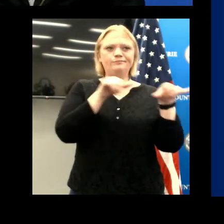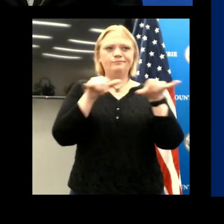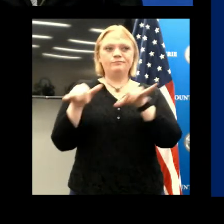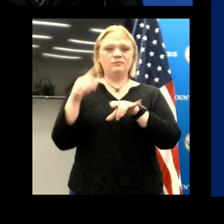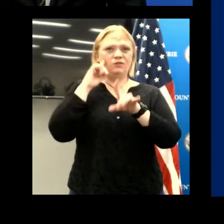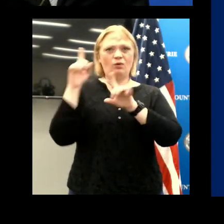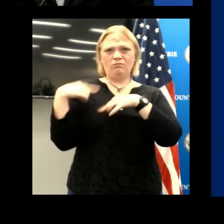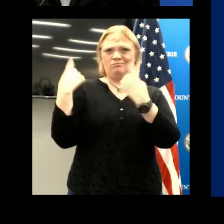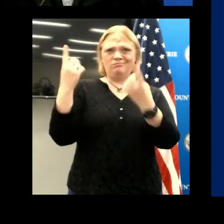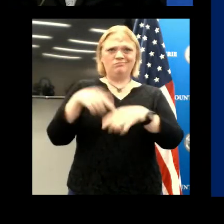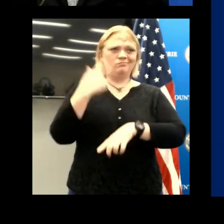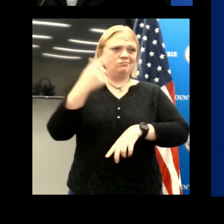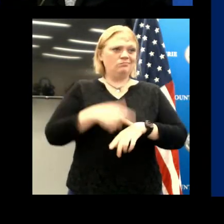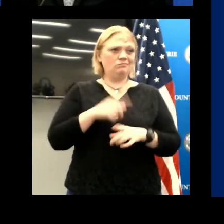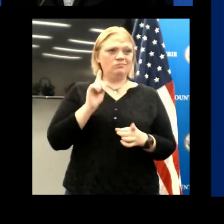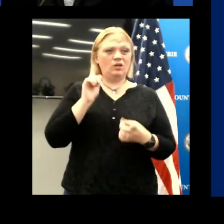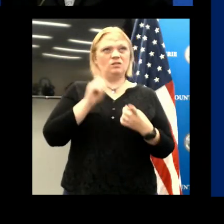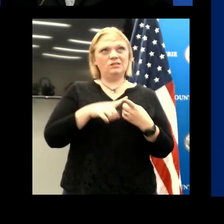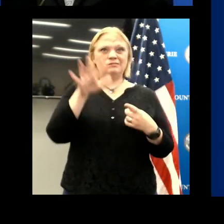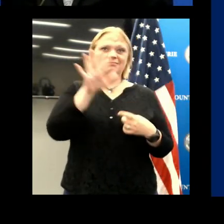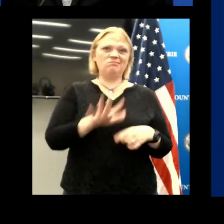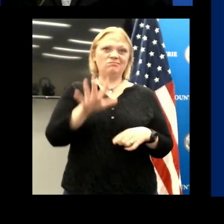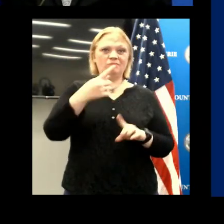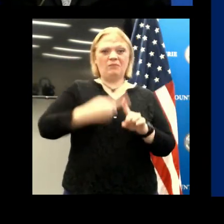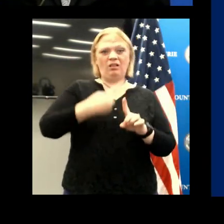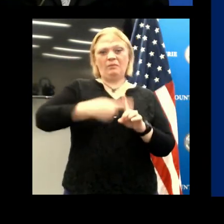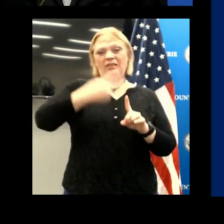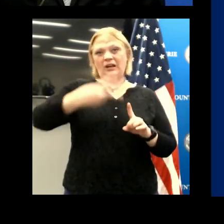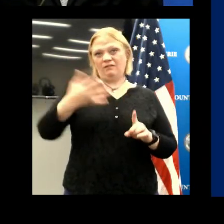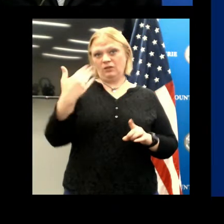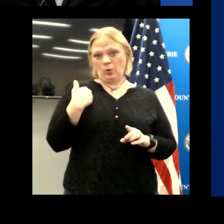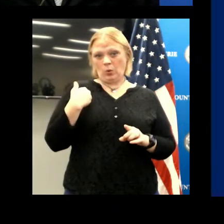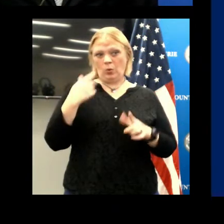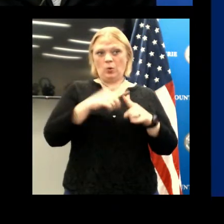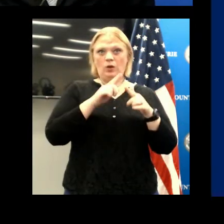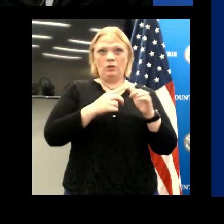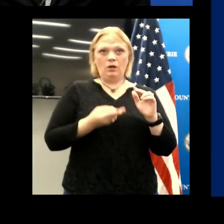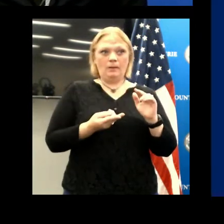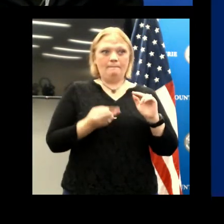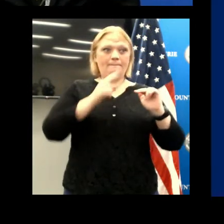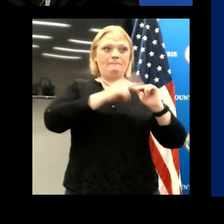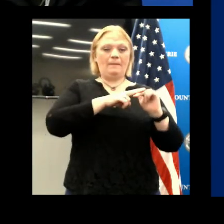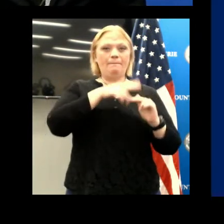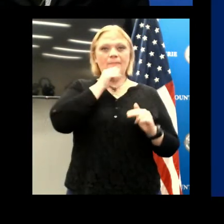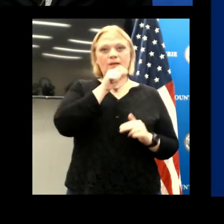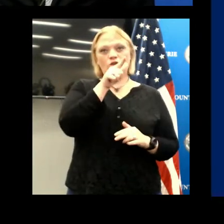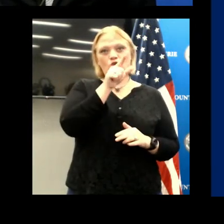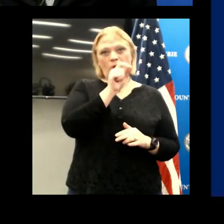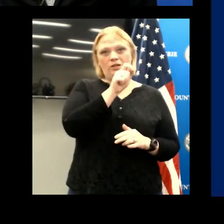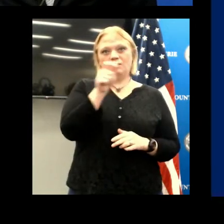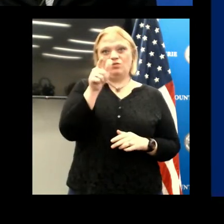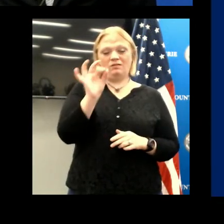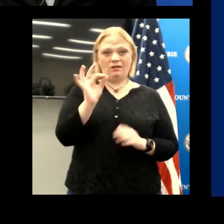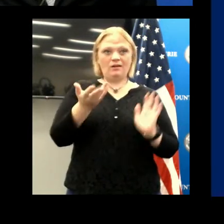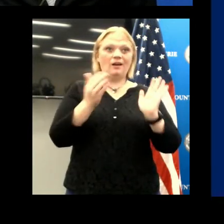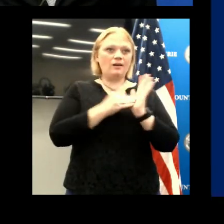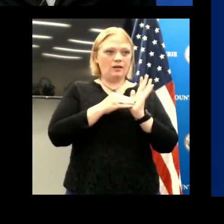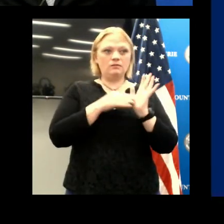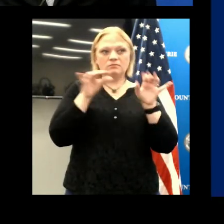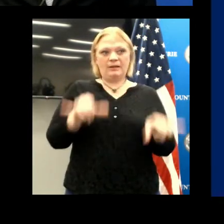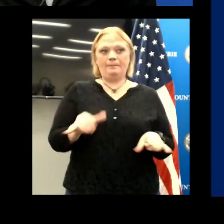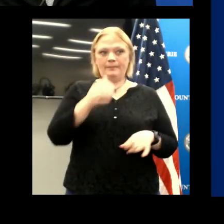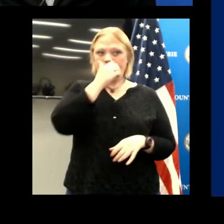time until approximately a month and a half ago, in which we saw a big jump up with regards to the 20 to 29-year-olds, and once again, that is the